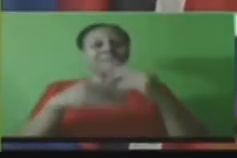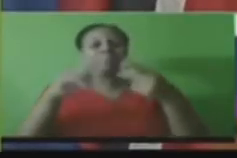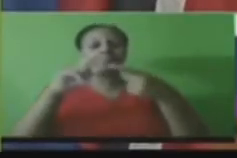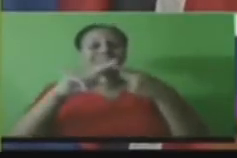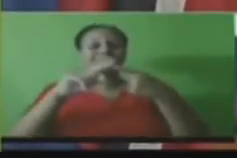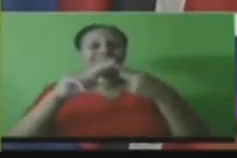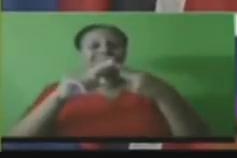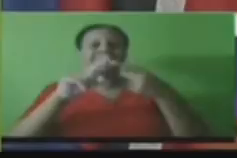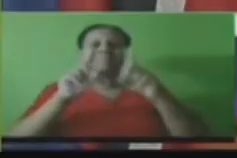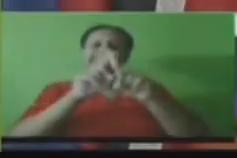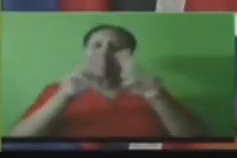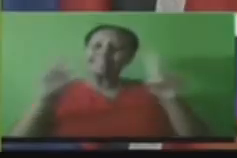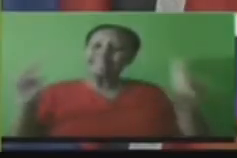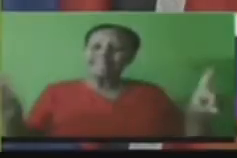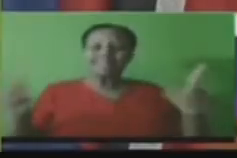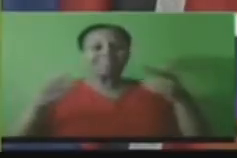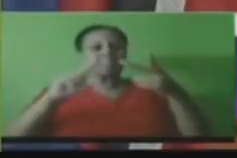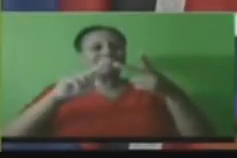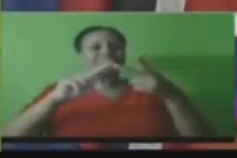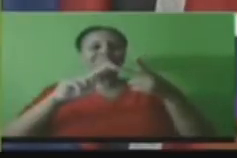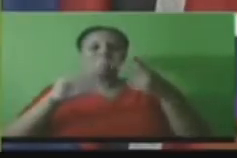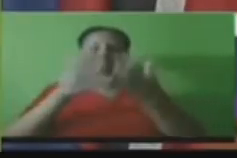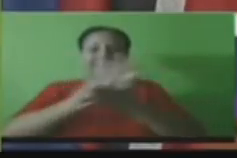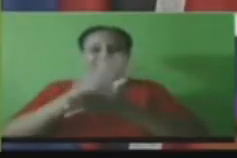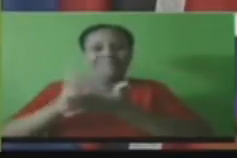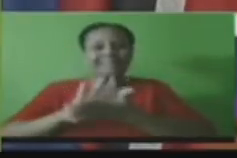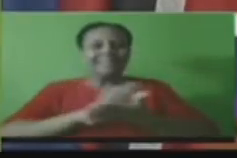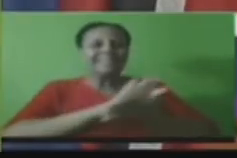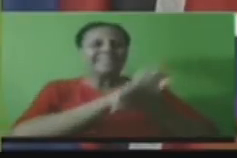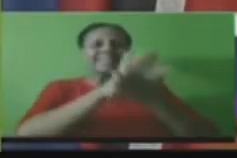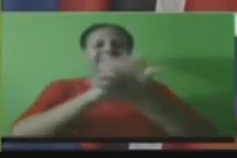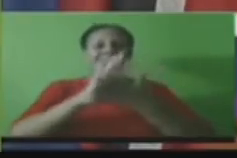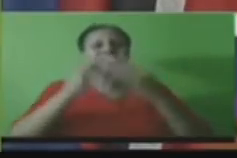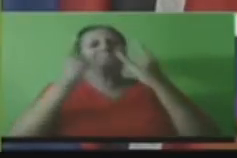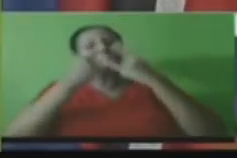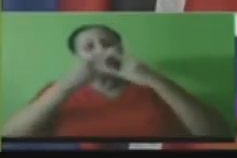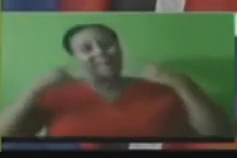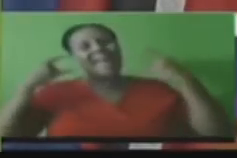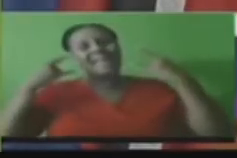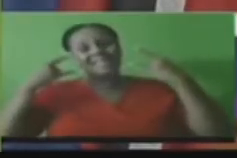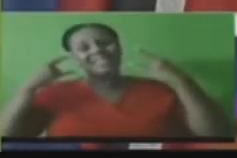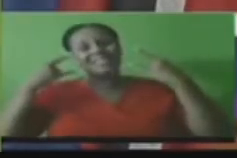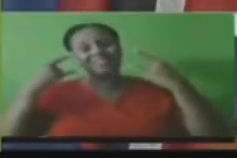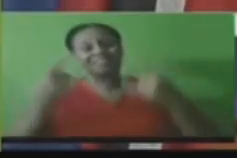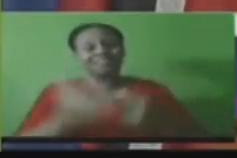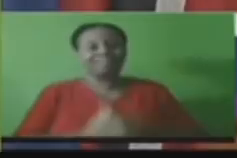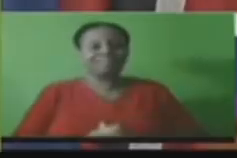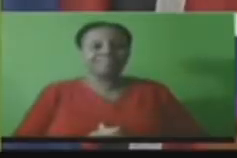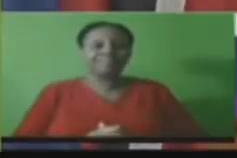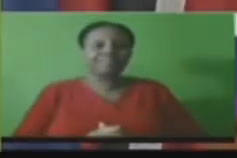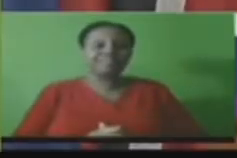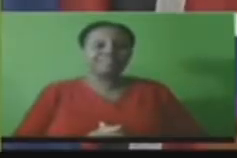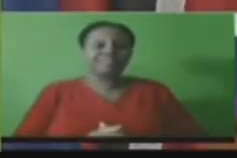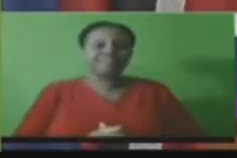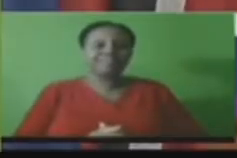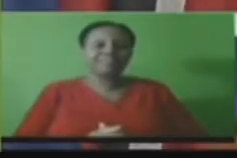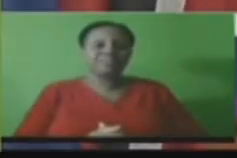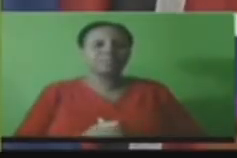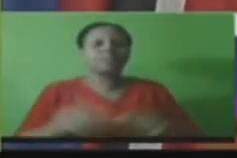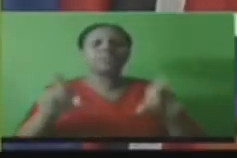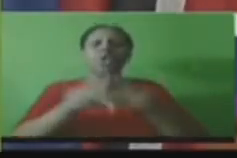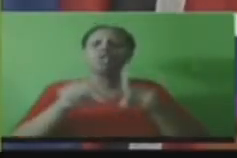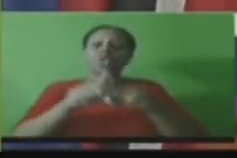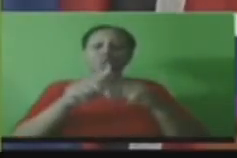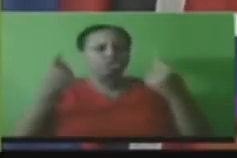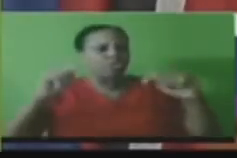vaccine. We are getting there, but there's still a large proportion of us who still are